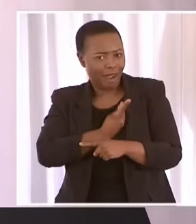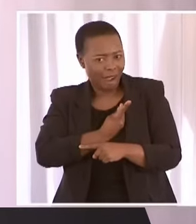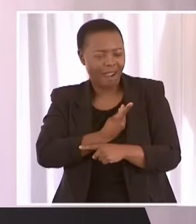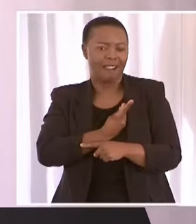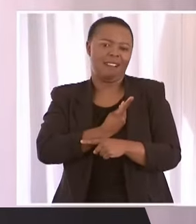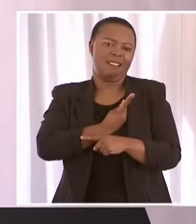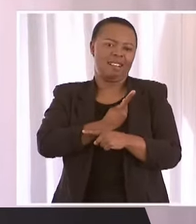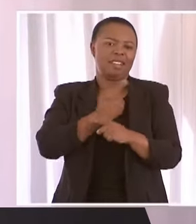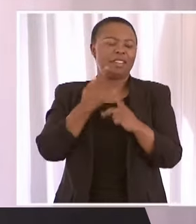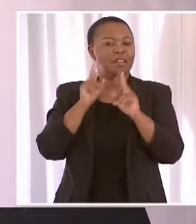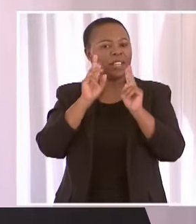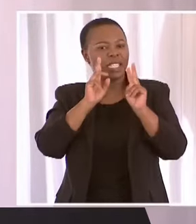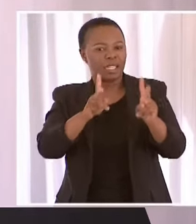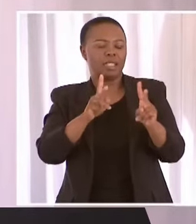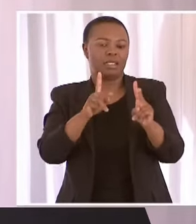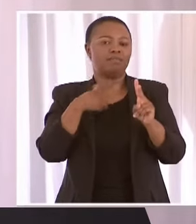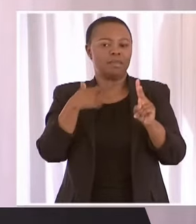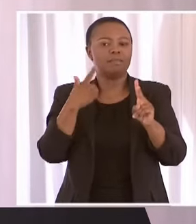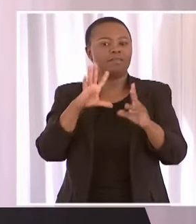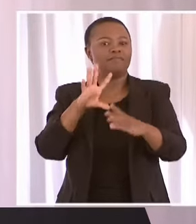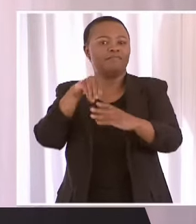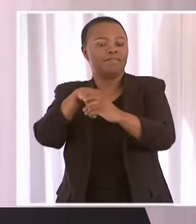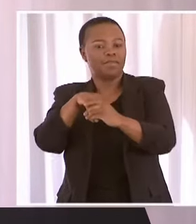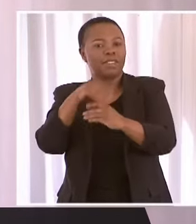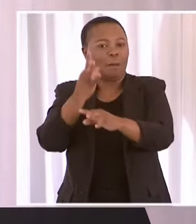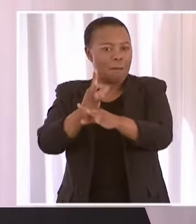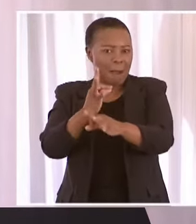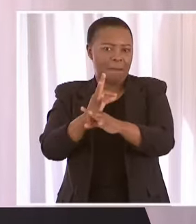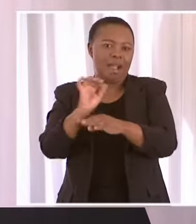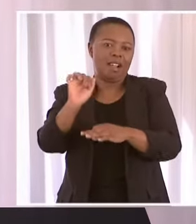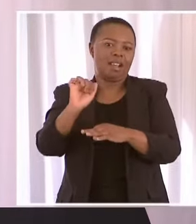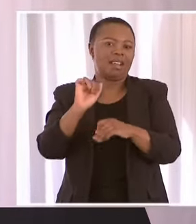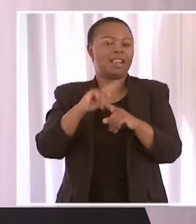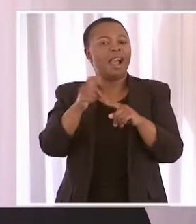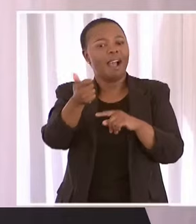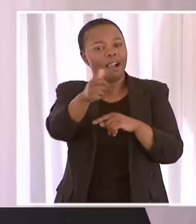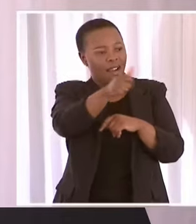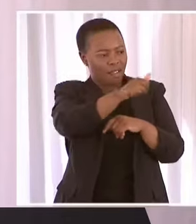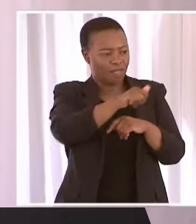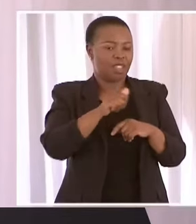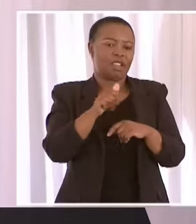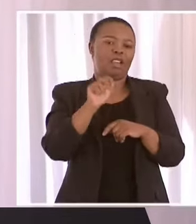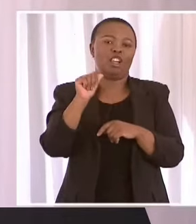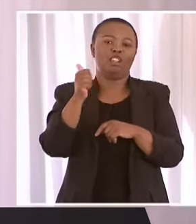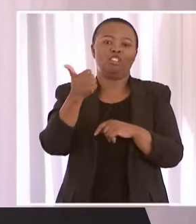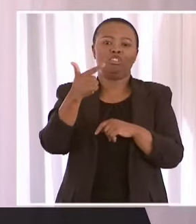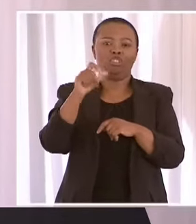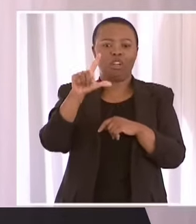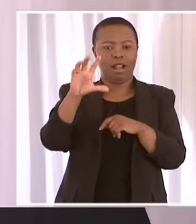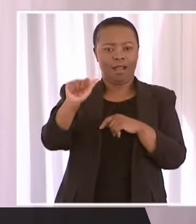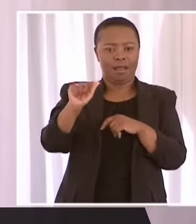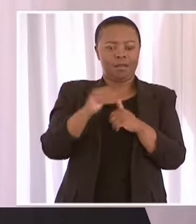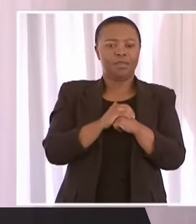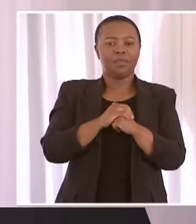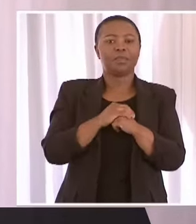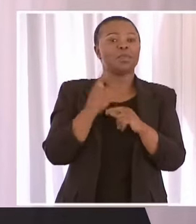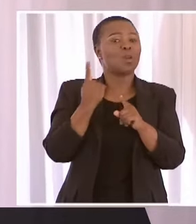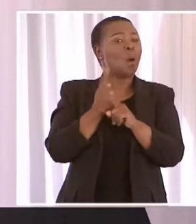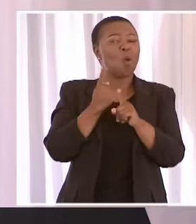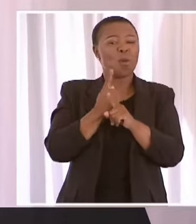visits, and that she got to spend time with her papa and her much beloved grandma, Angina. Although he didn't always